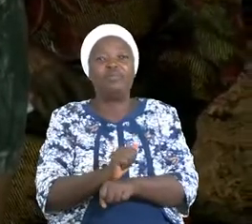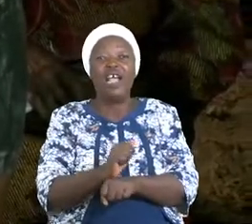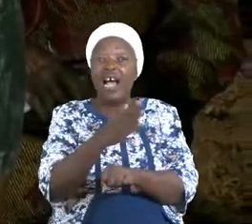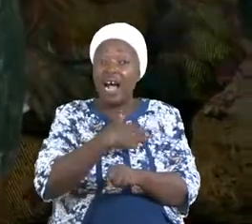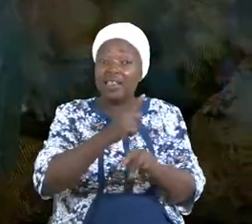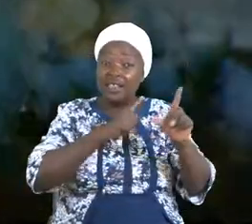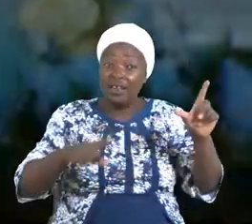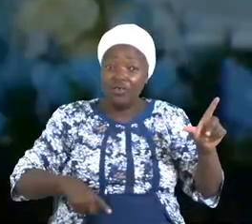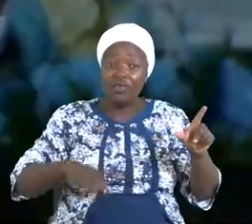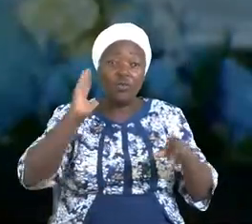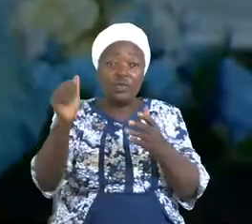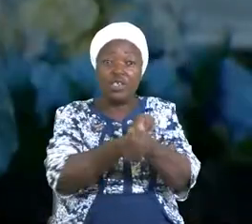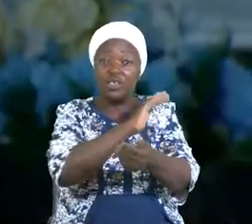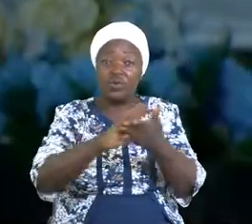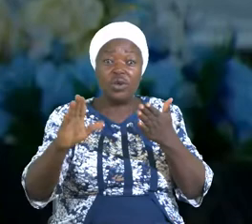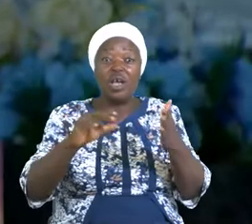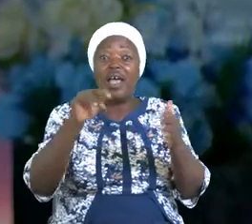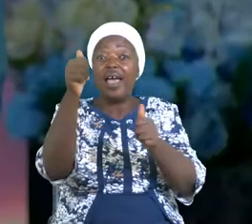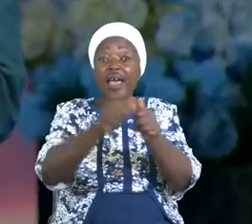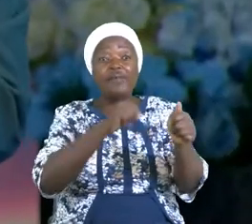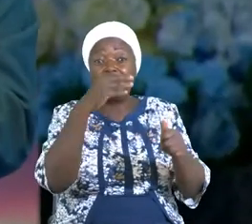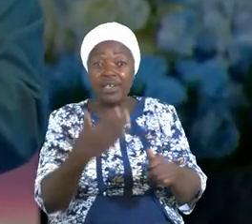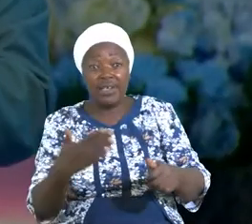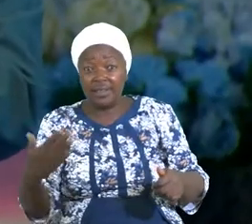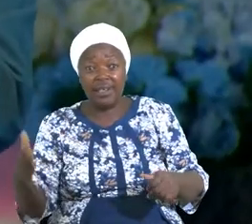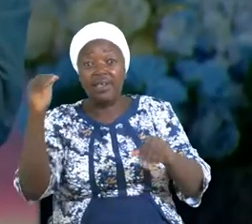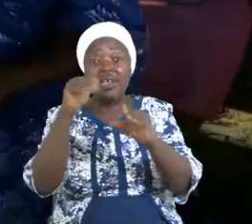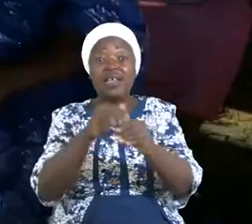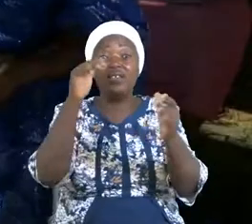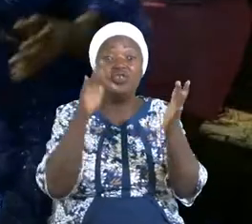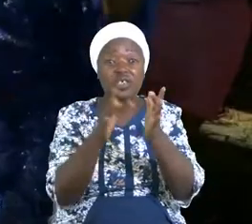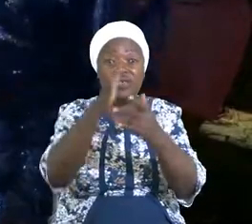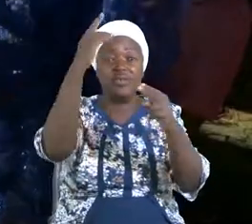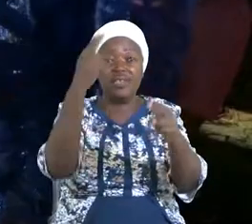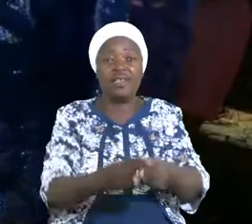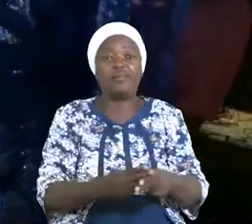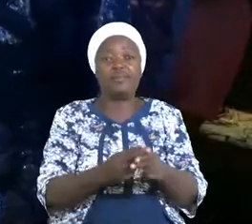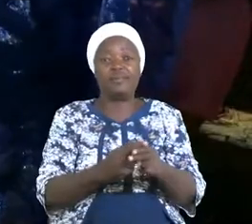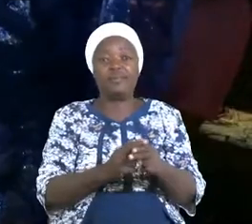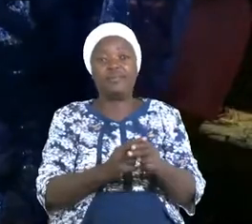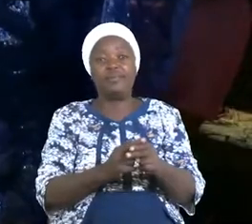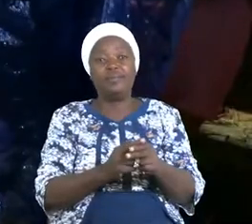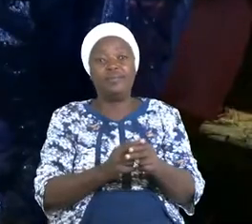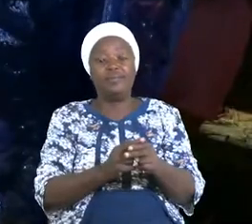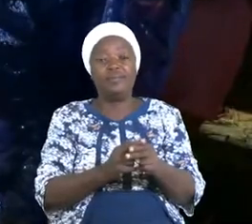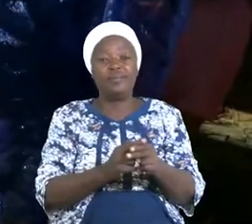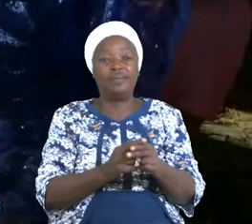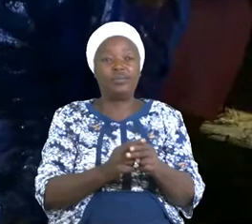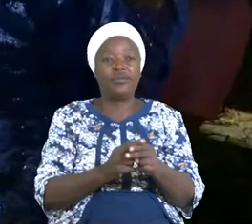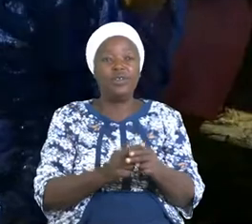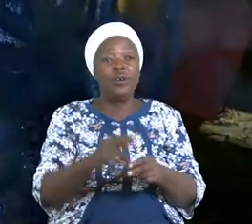will destroy everything in Jesus' name. For